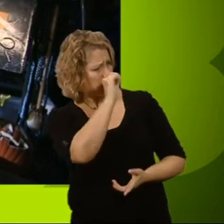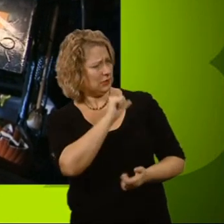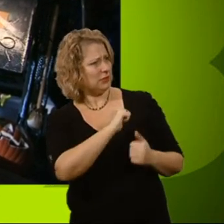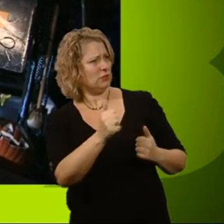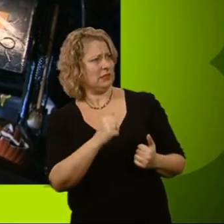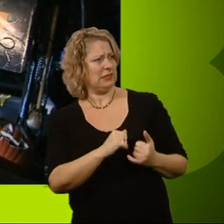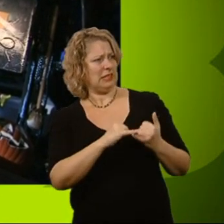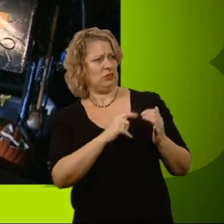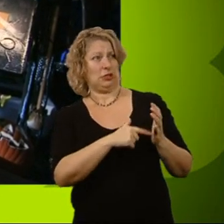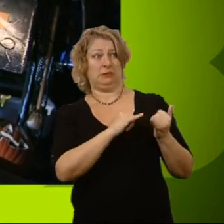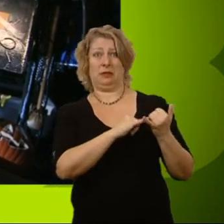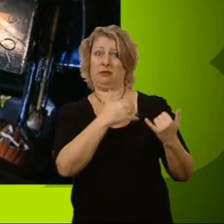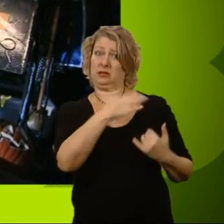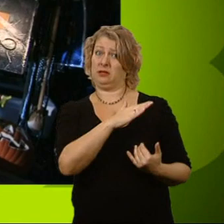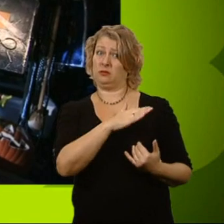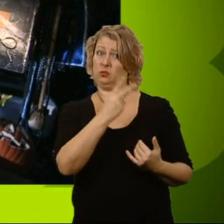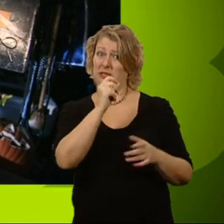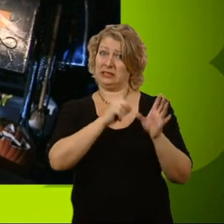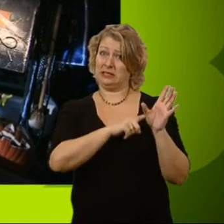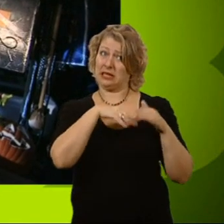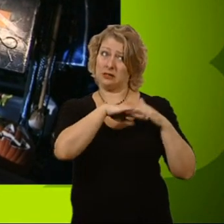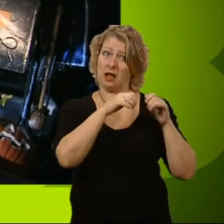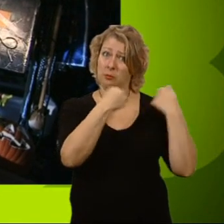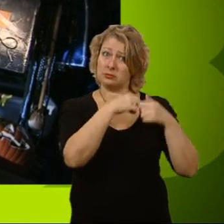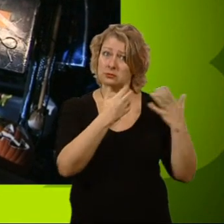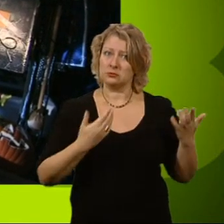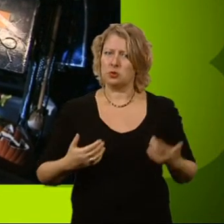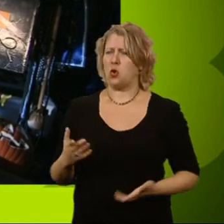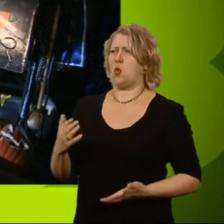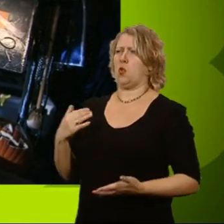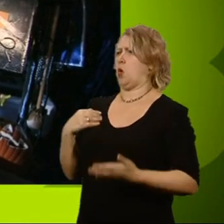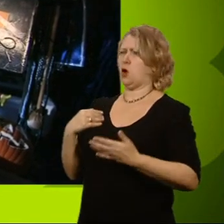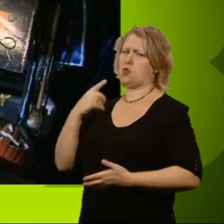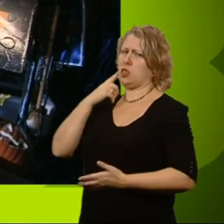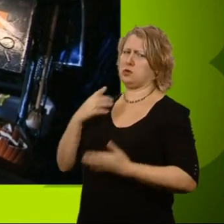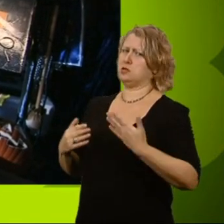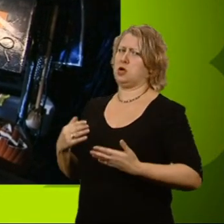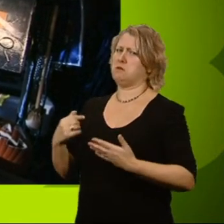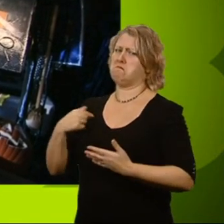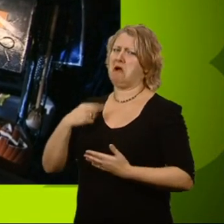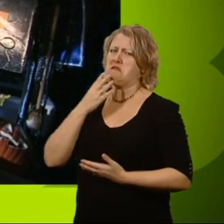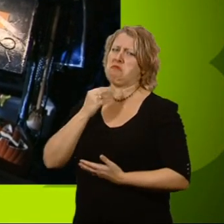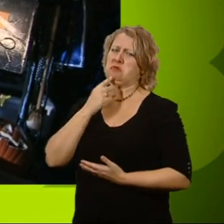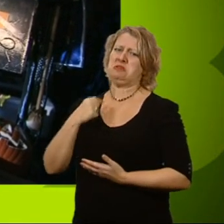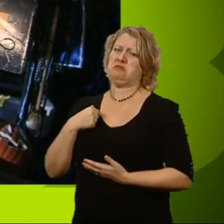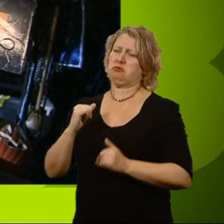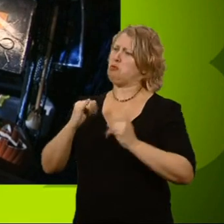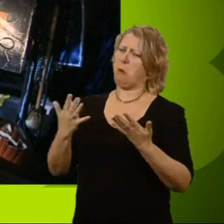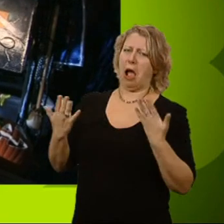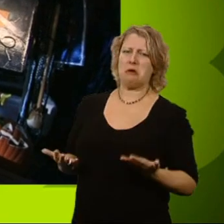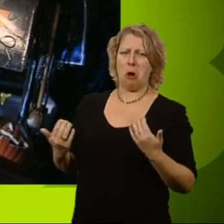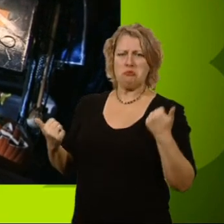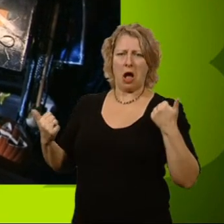Sarah Jane Smith spent 20 years in a cupboard, you know. Oh, I don't think so. I'll just have to get used to it. It's not so bad now,